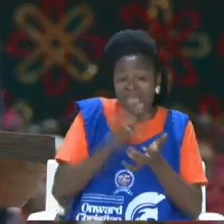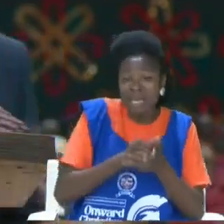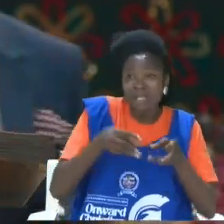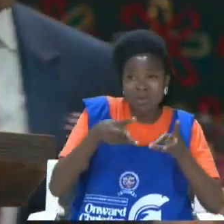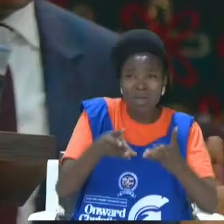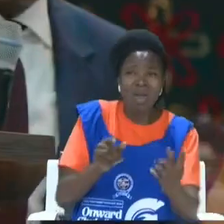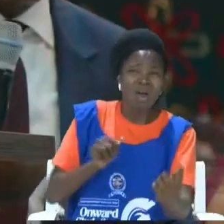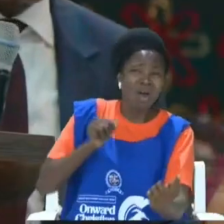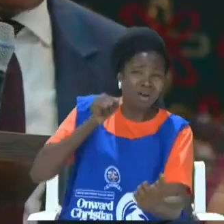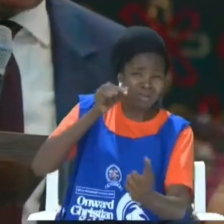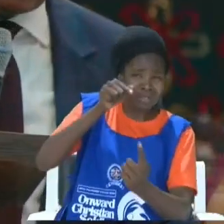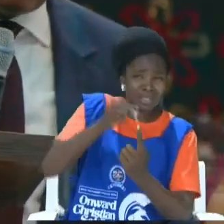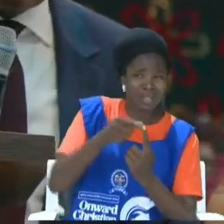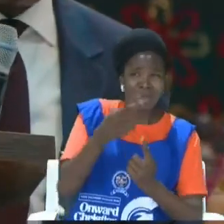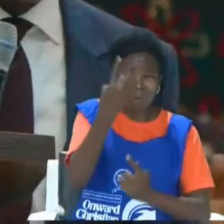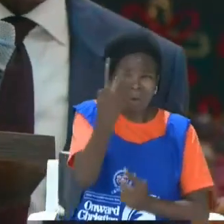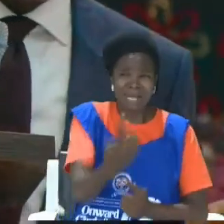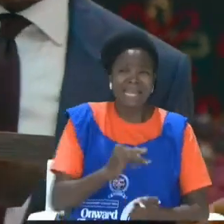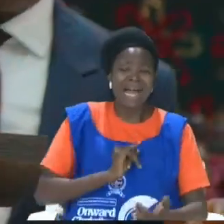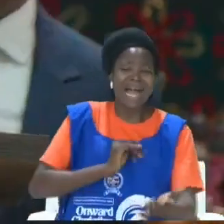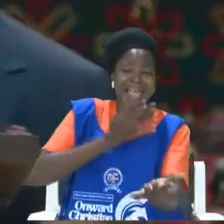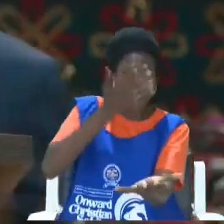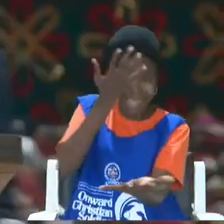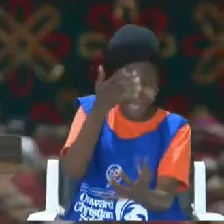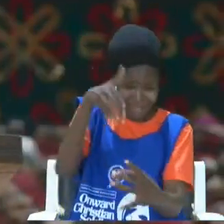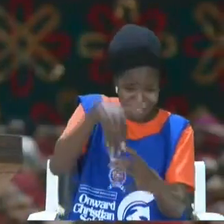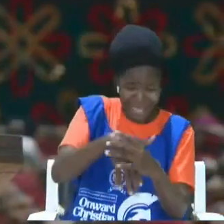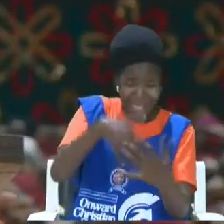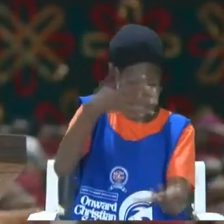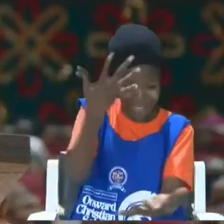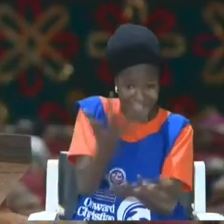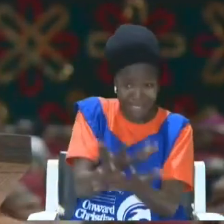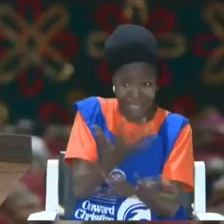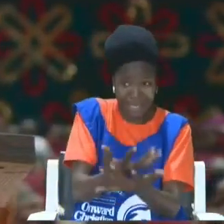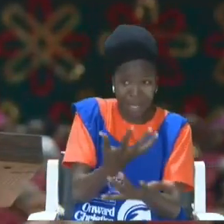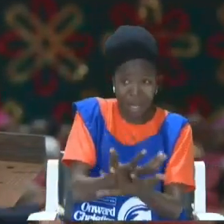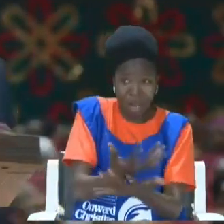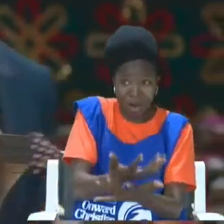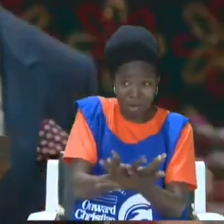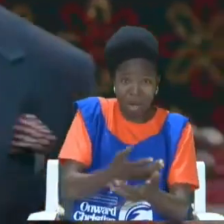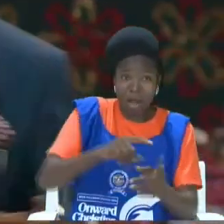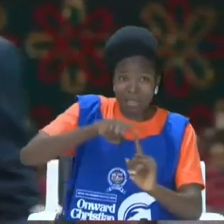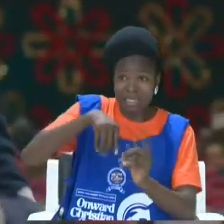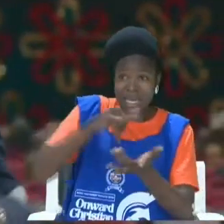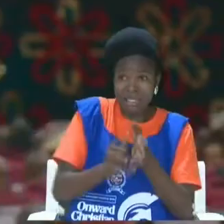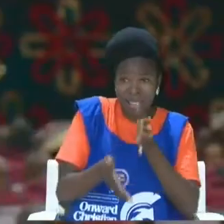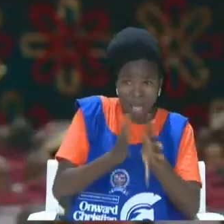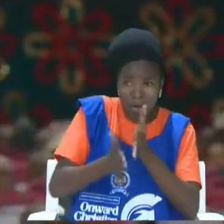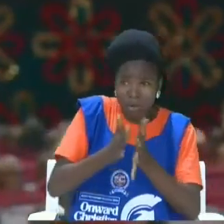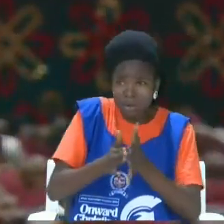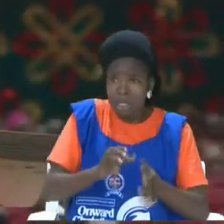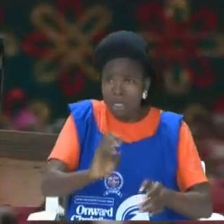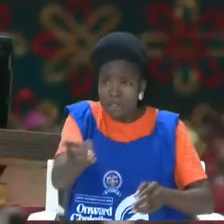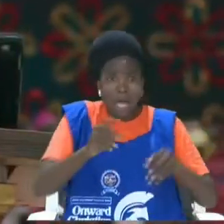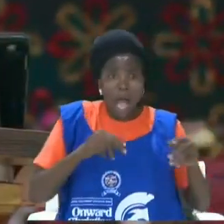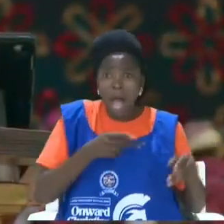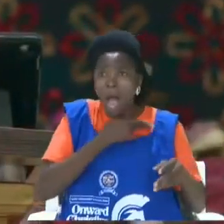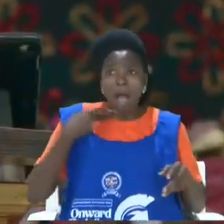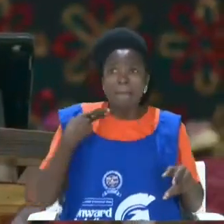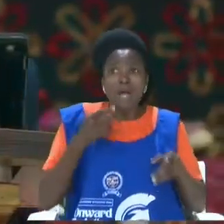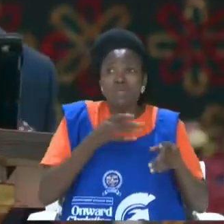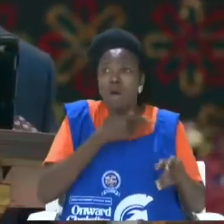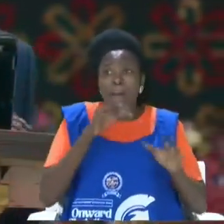until one day I went to the prison. And it was the superintendent that was rushing at me, saying, hey, pastor,